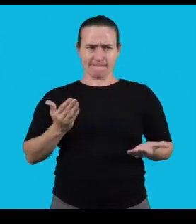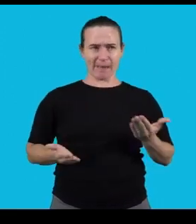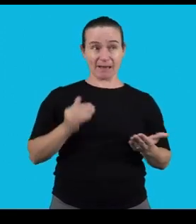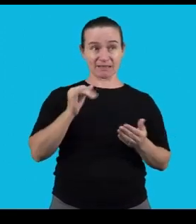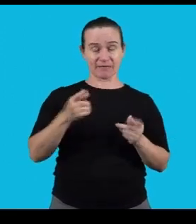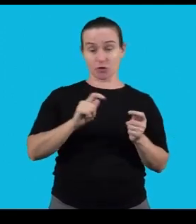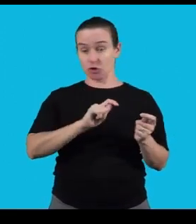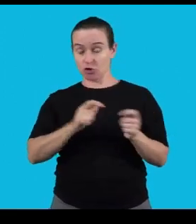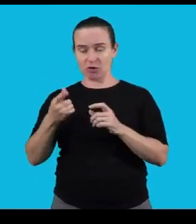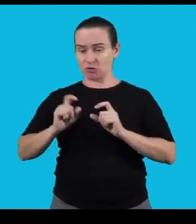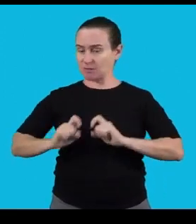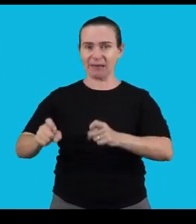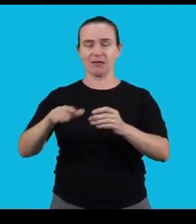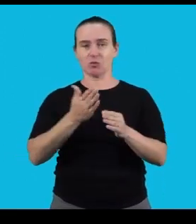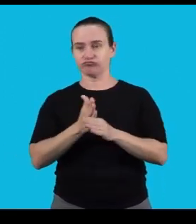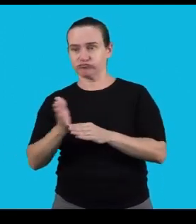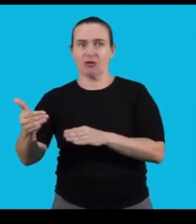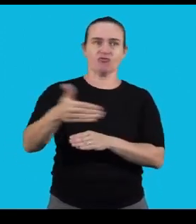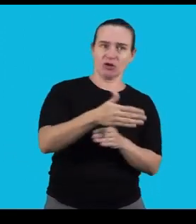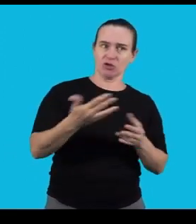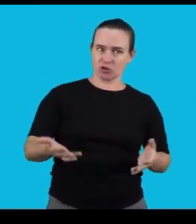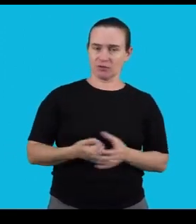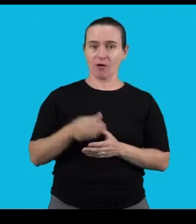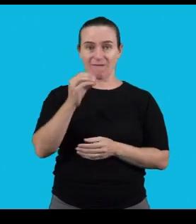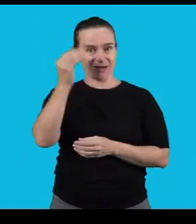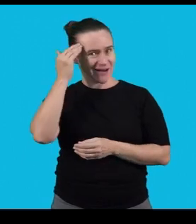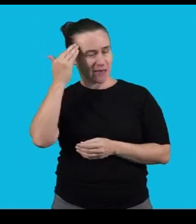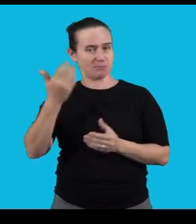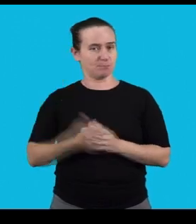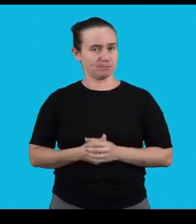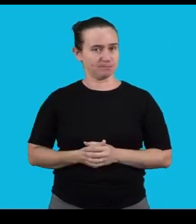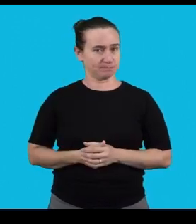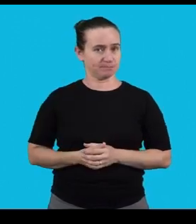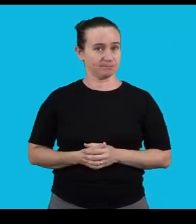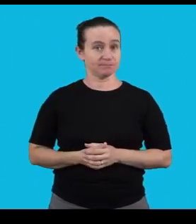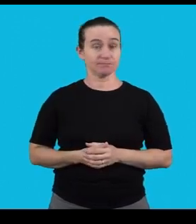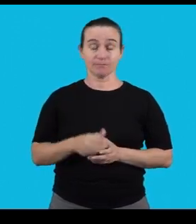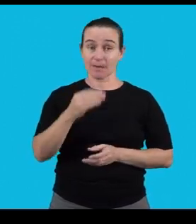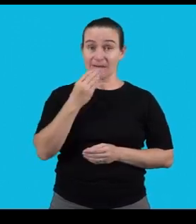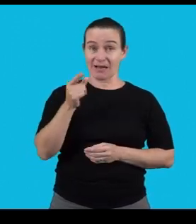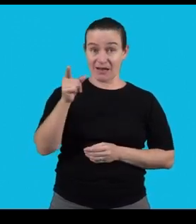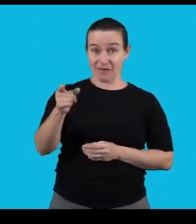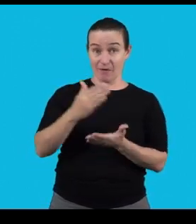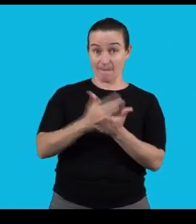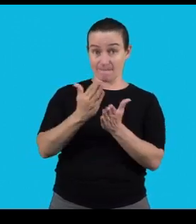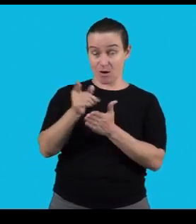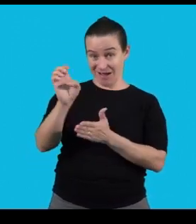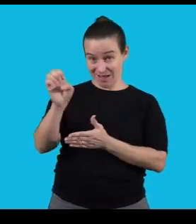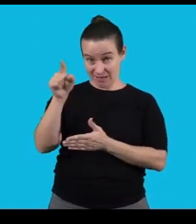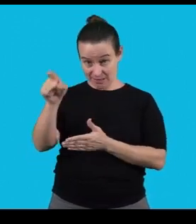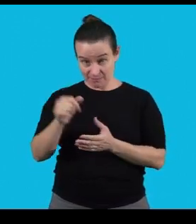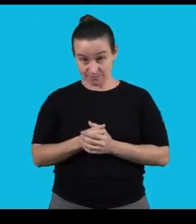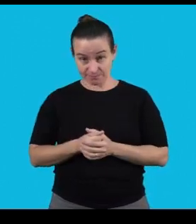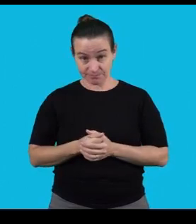in the maintaining balance when there's a change in speed and direction of movement of the head. We are looking at